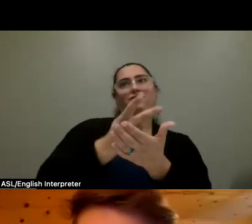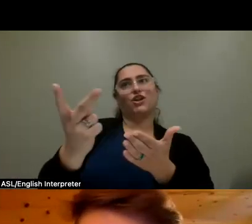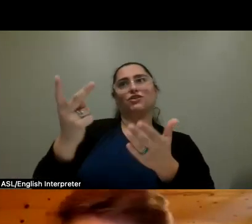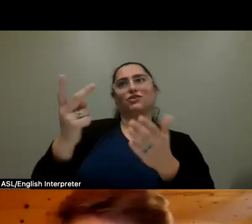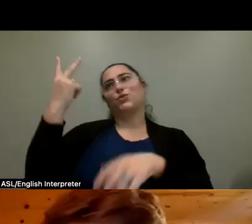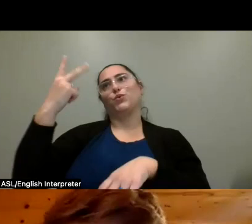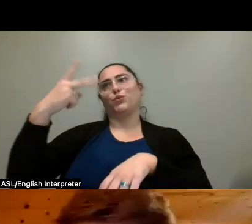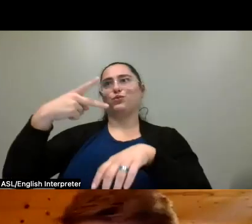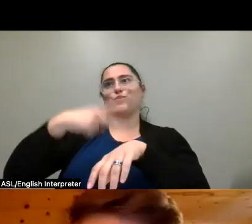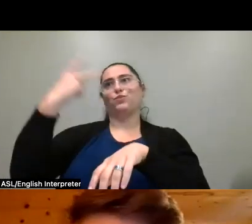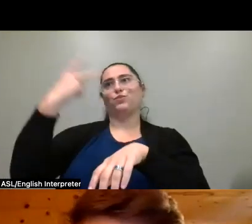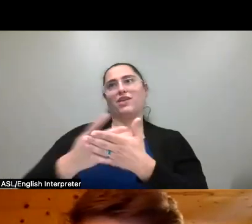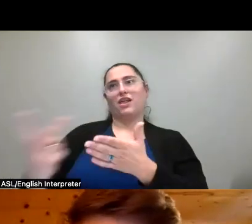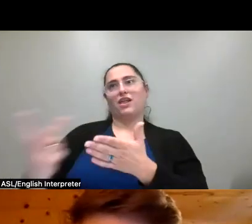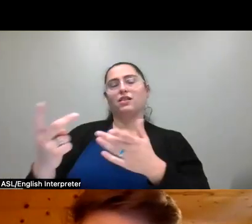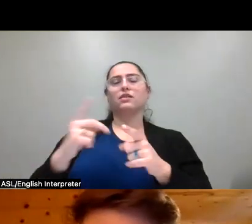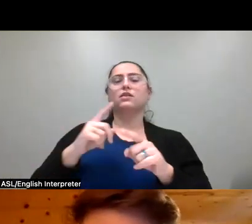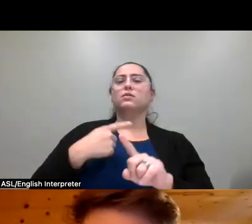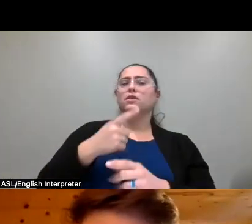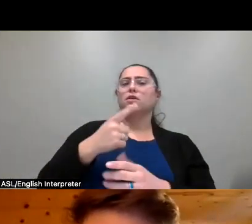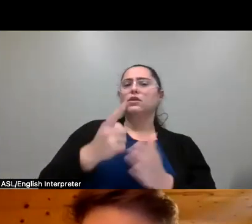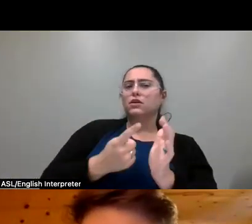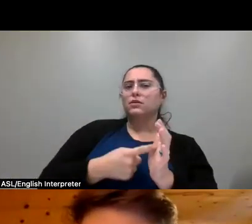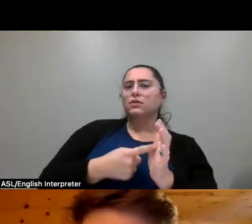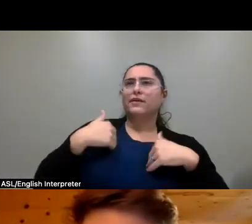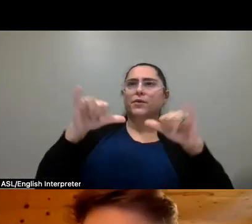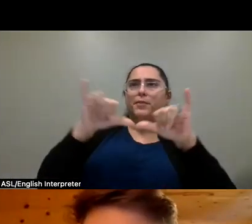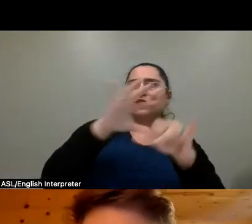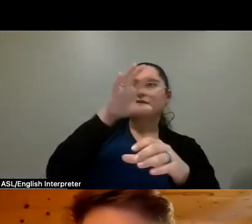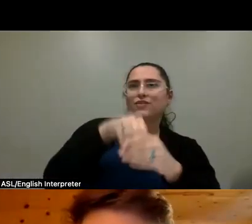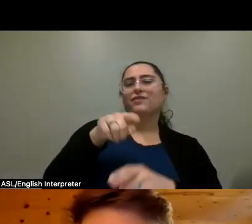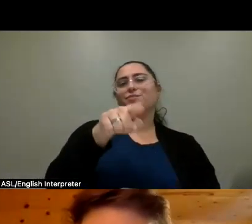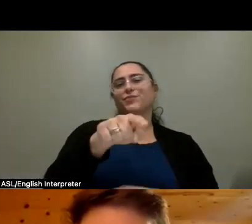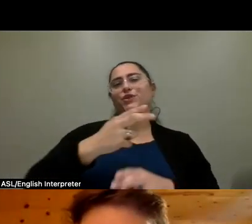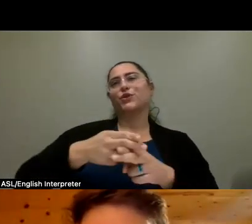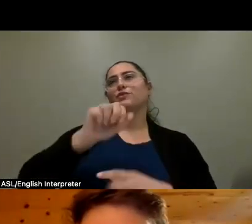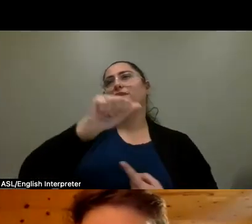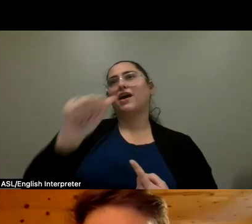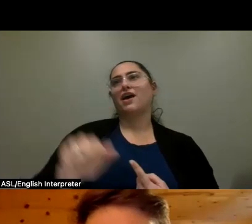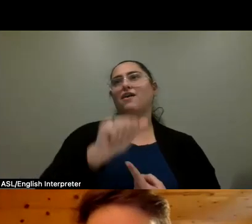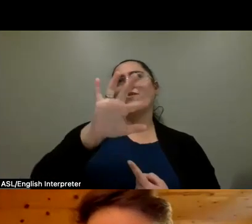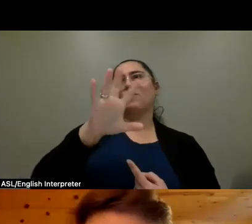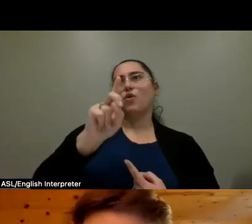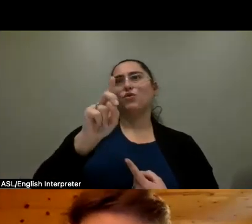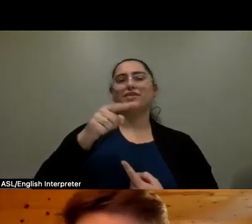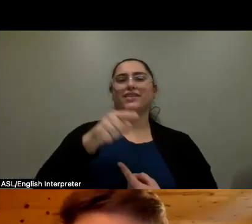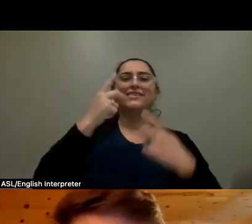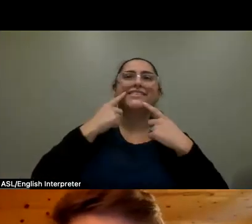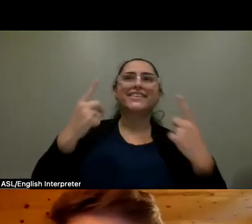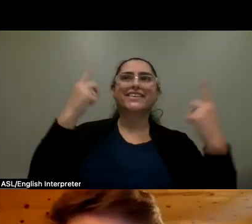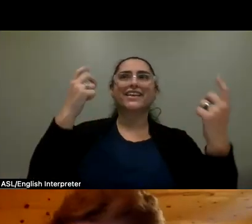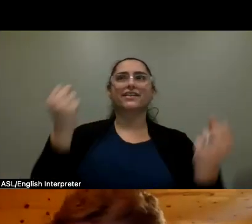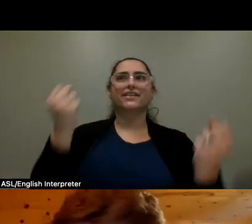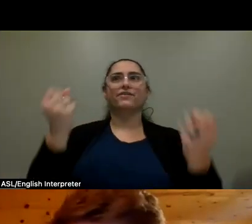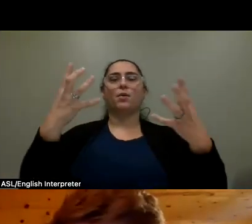some examples sort of showing metrics. In this case, the metric is AlphaFold success of the predicted align error